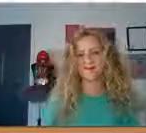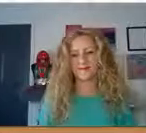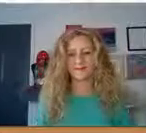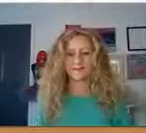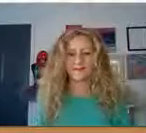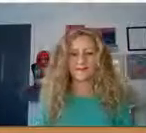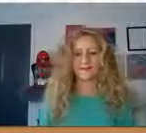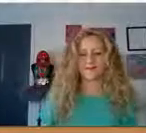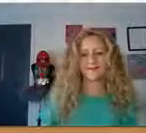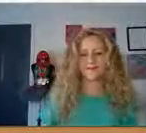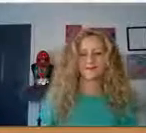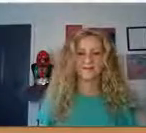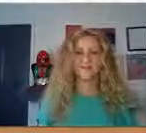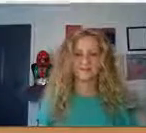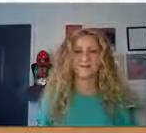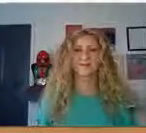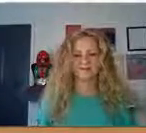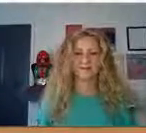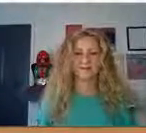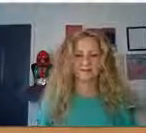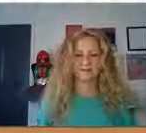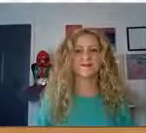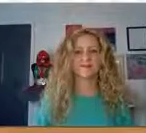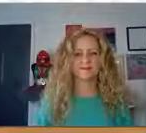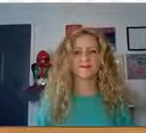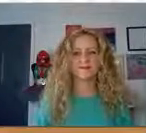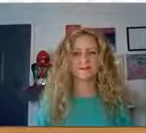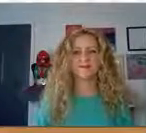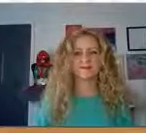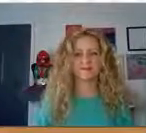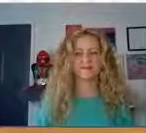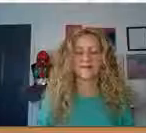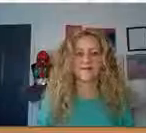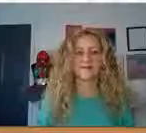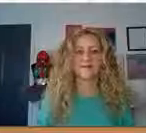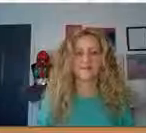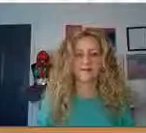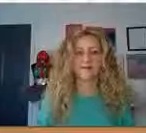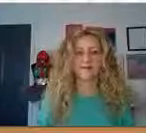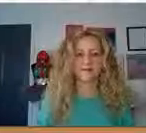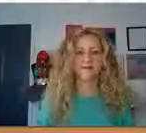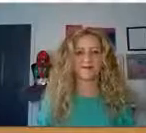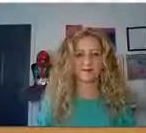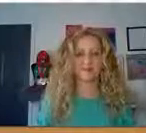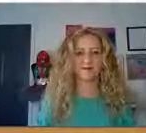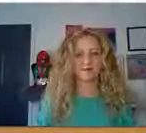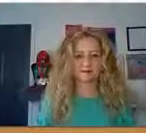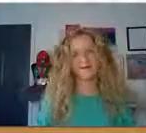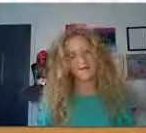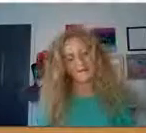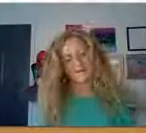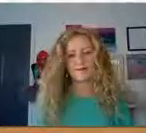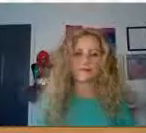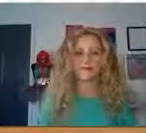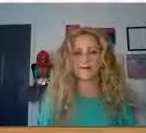I show love to everyone by giving them what they need.